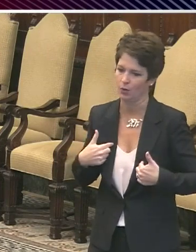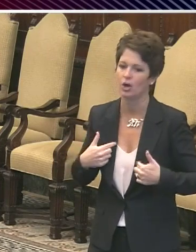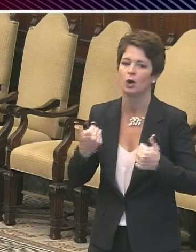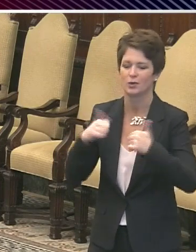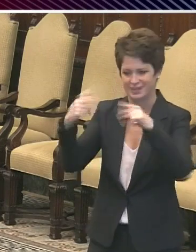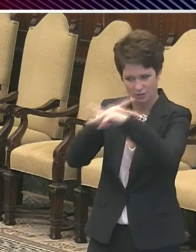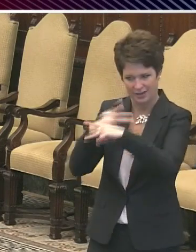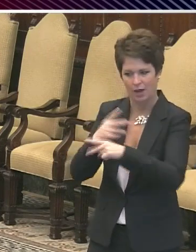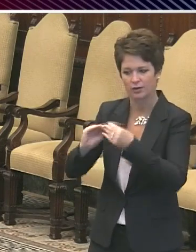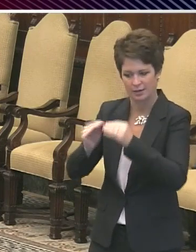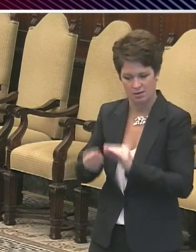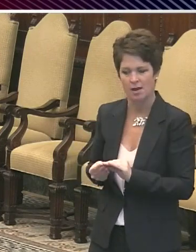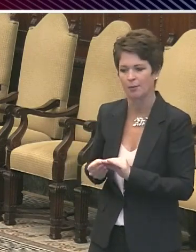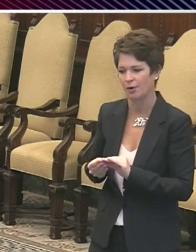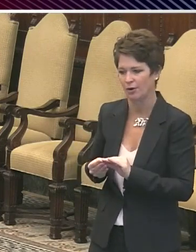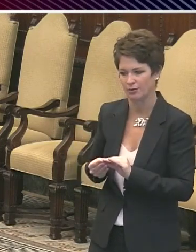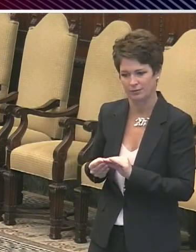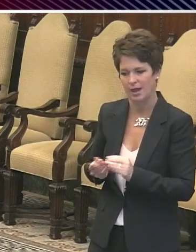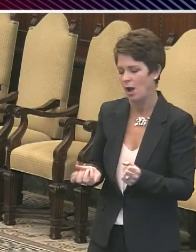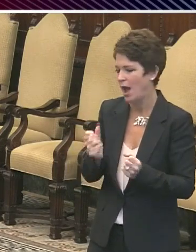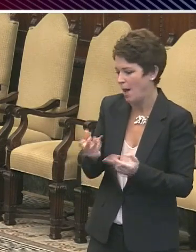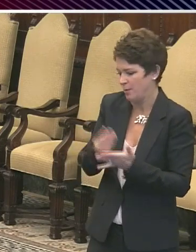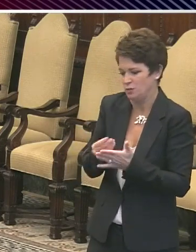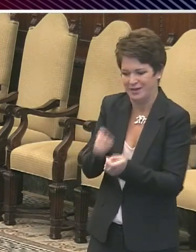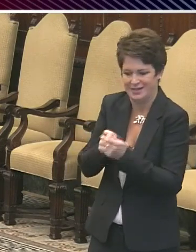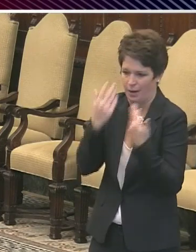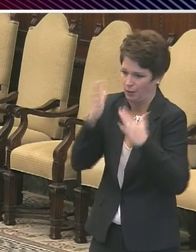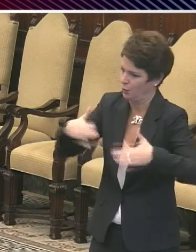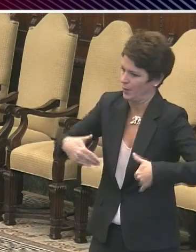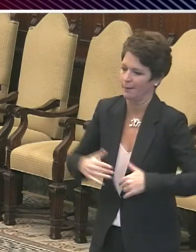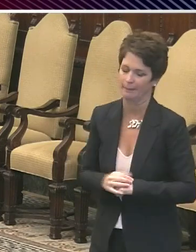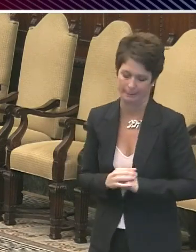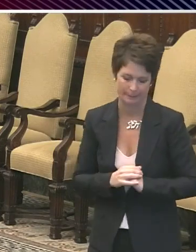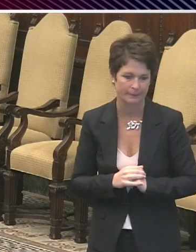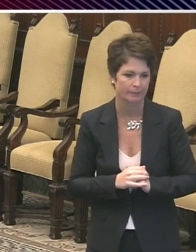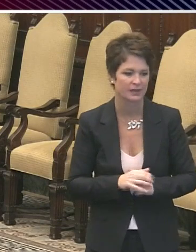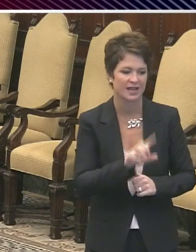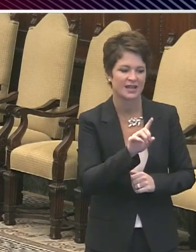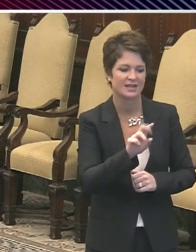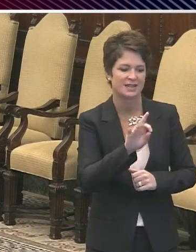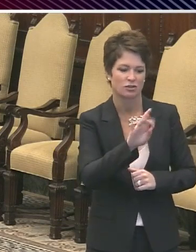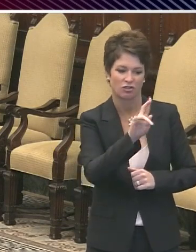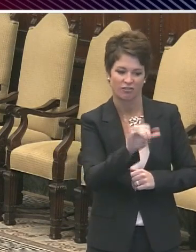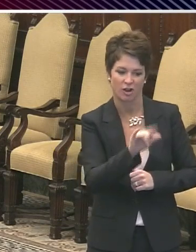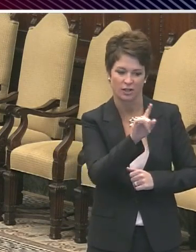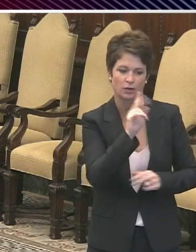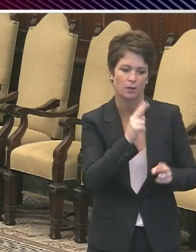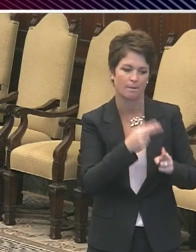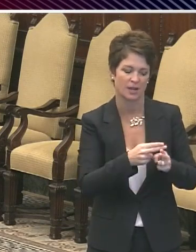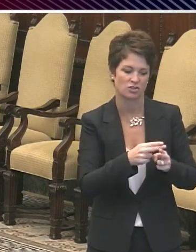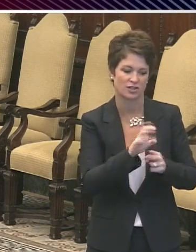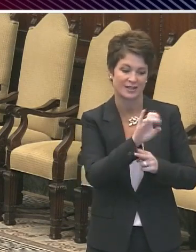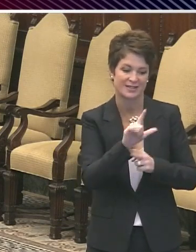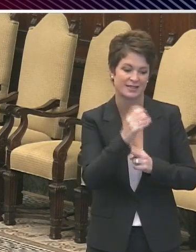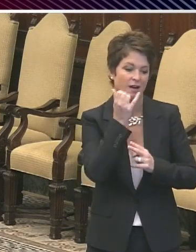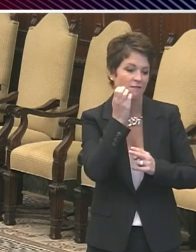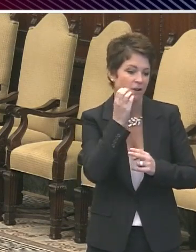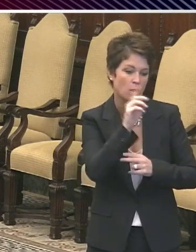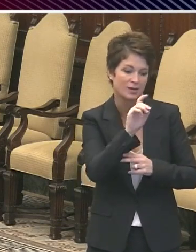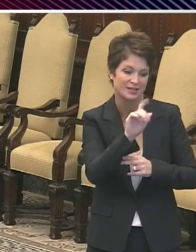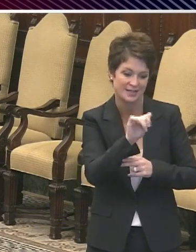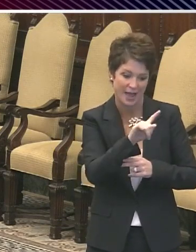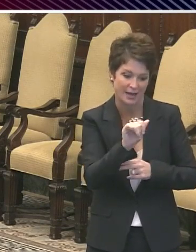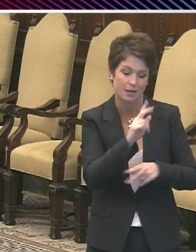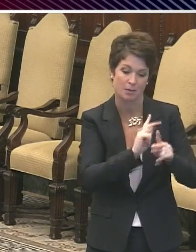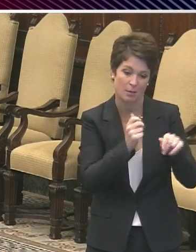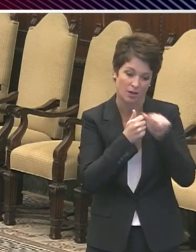still calculating the final dollars. Okay. And Dr. Farley mentioned cell phone data showing most people still are